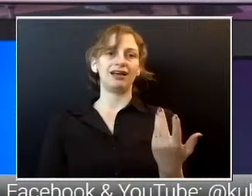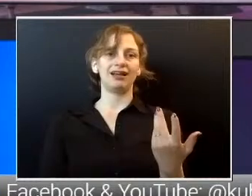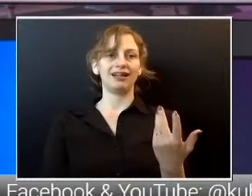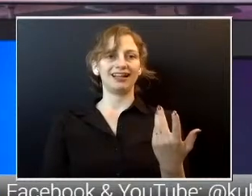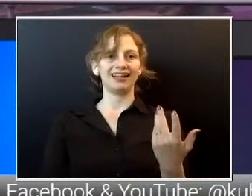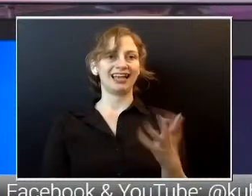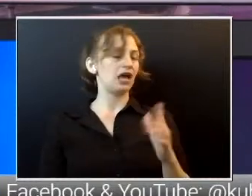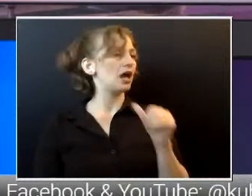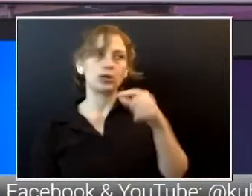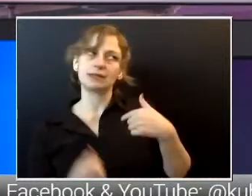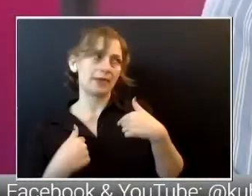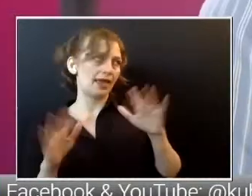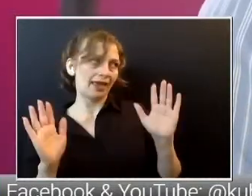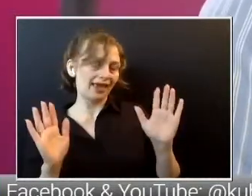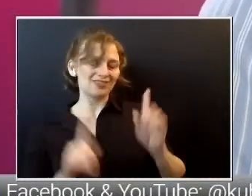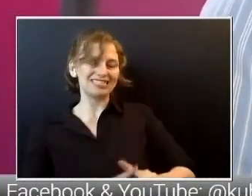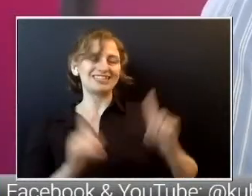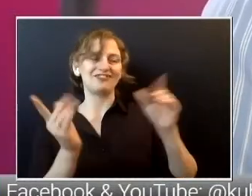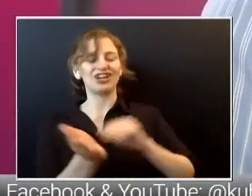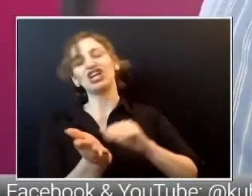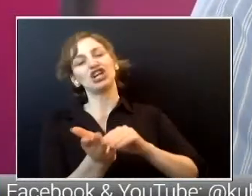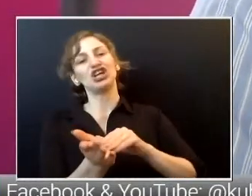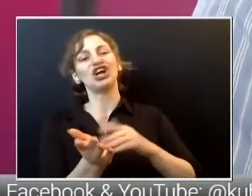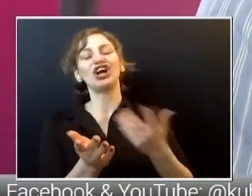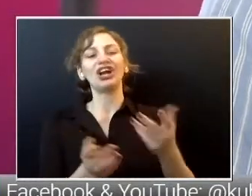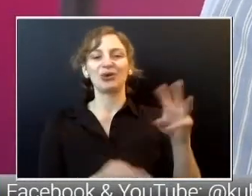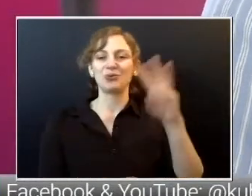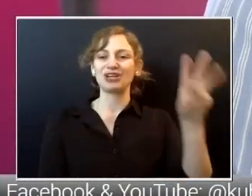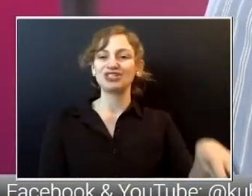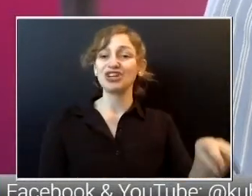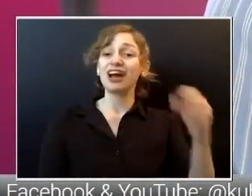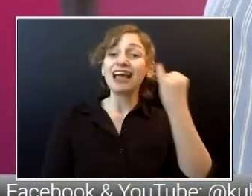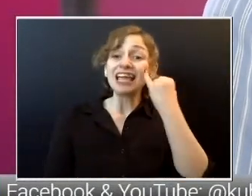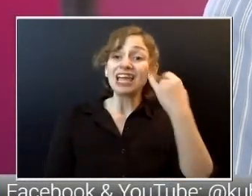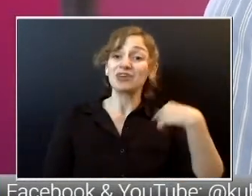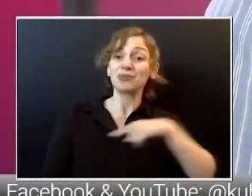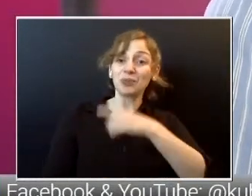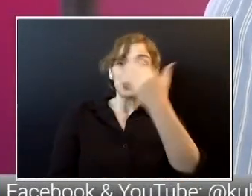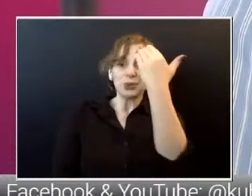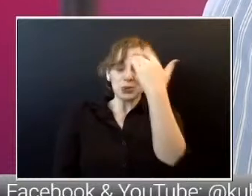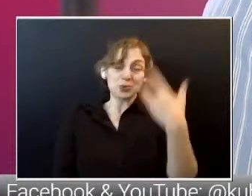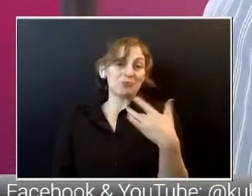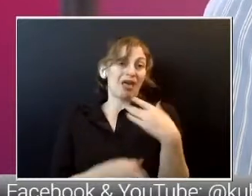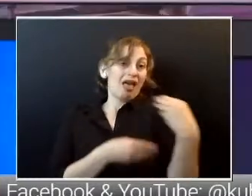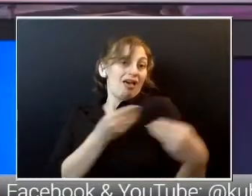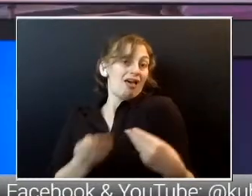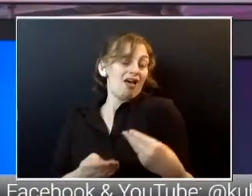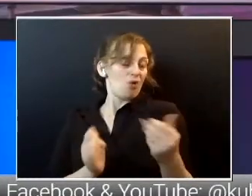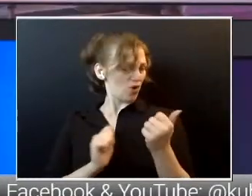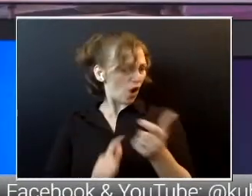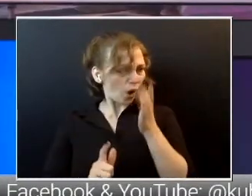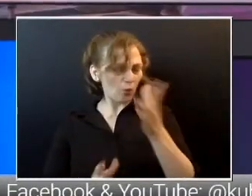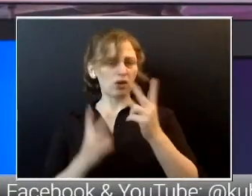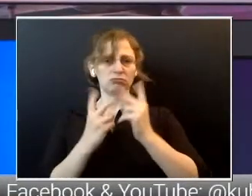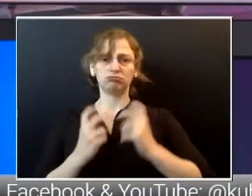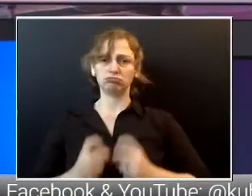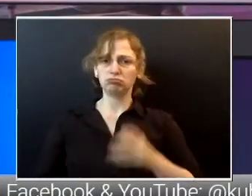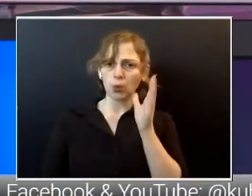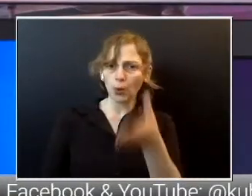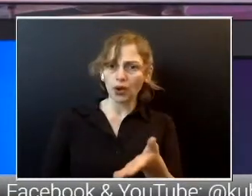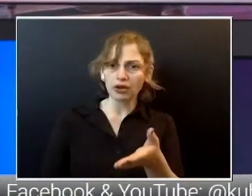else. It was in Wichita. We would have all gotten checked. So I had no idea. And had Cynthia gotten